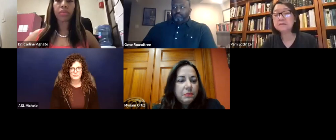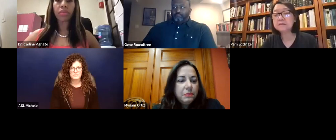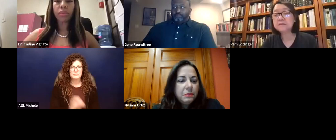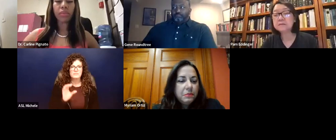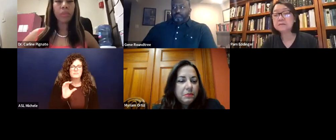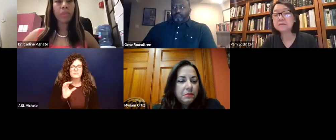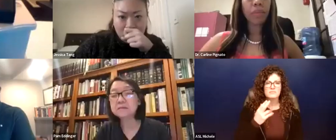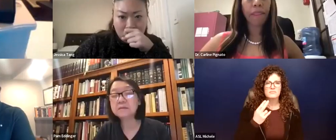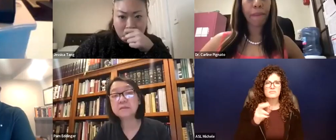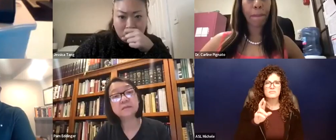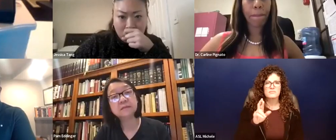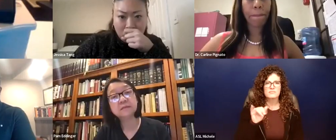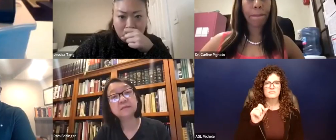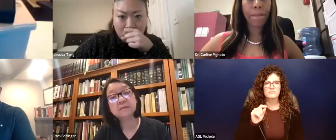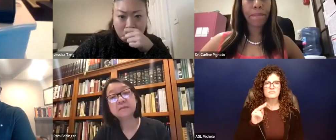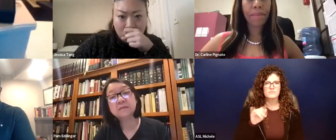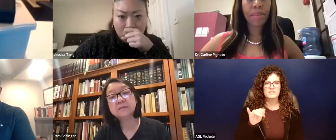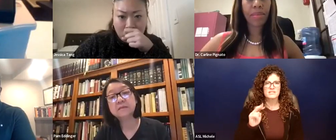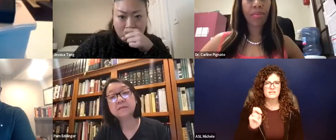Christine?